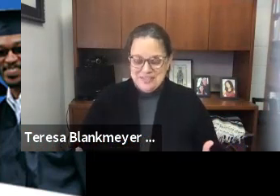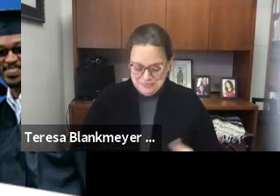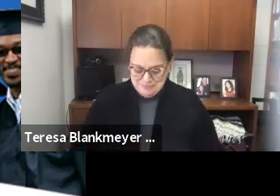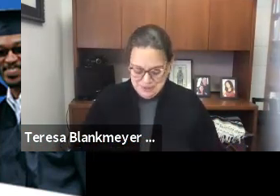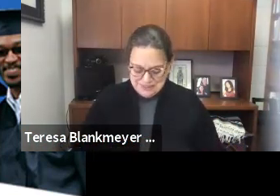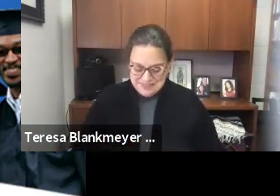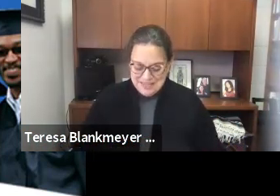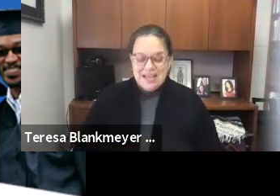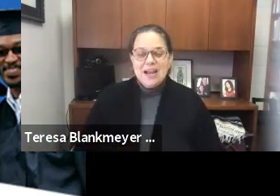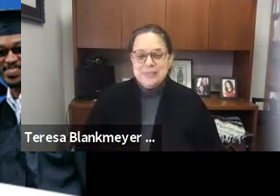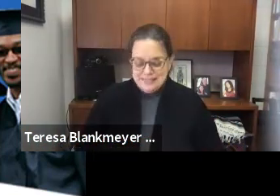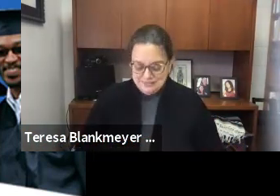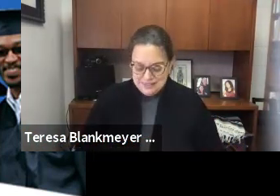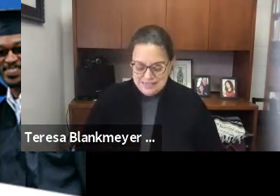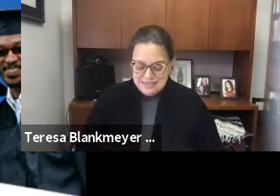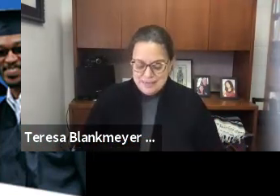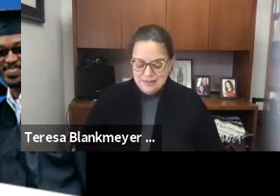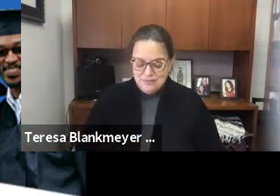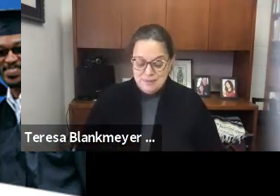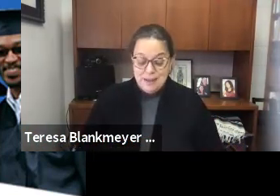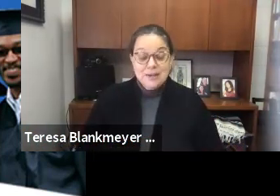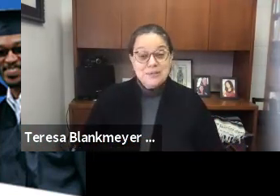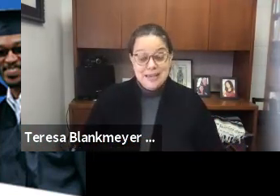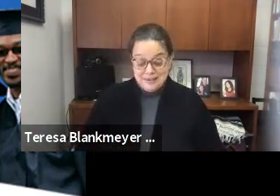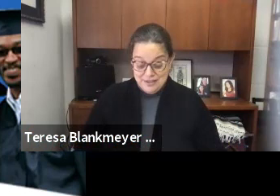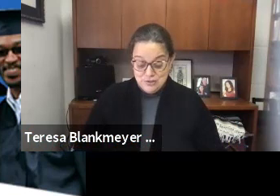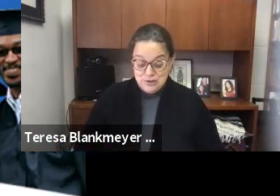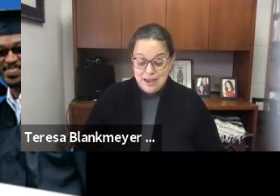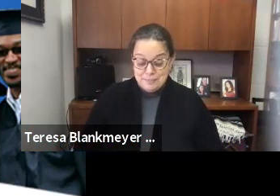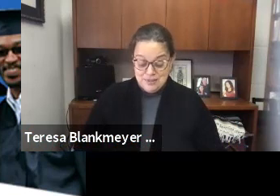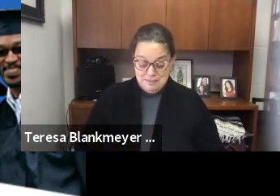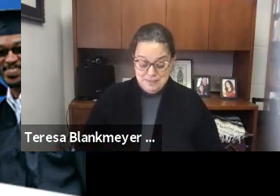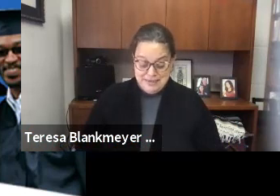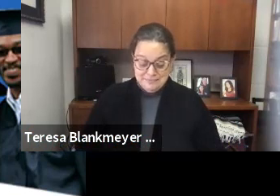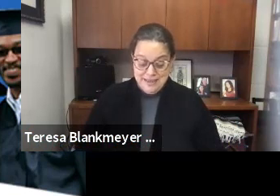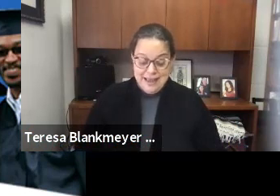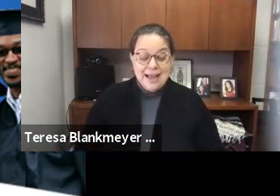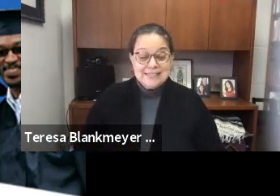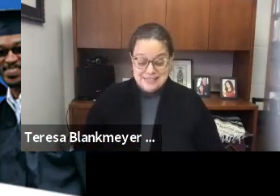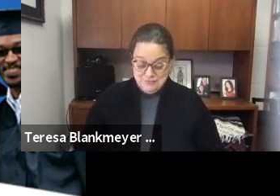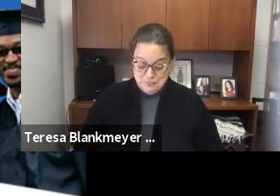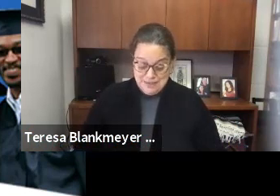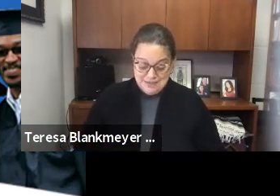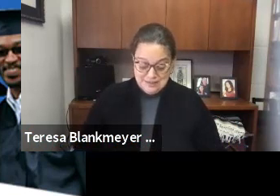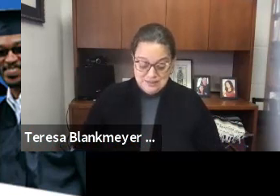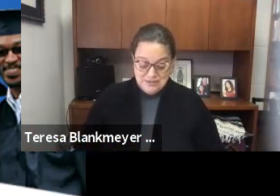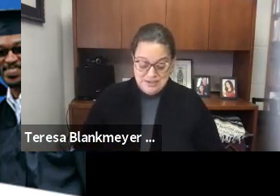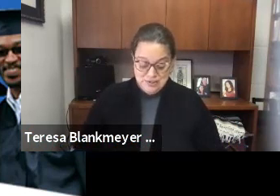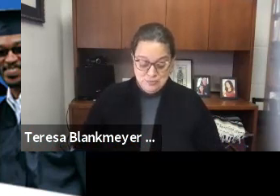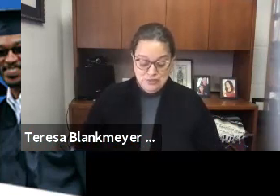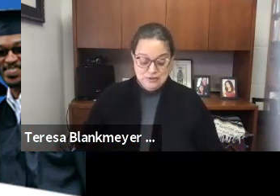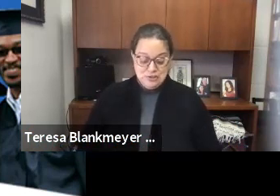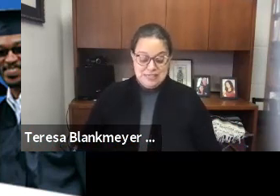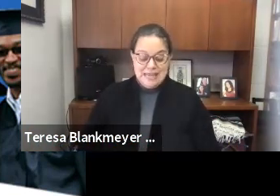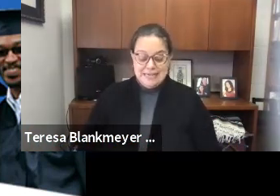working on these remarks, I received an email from a biotech venture capital company asking for my